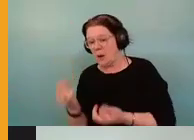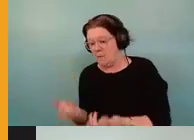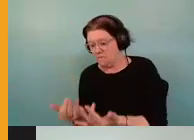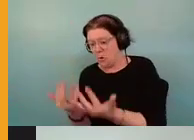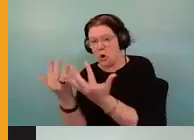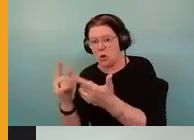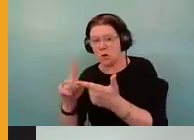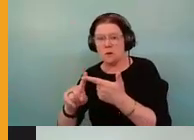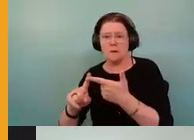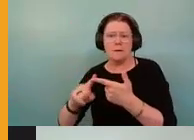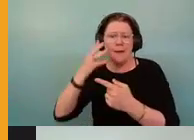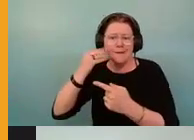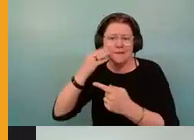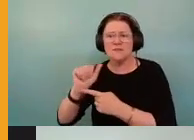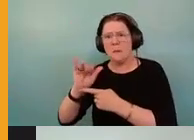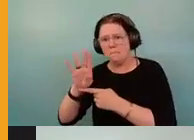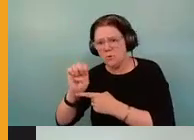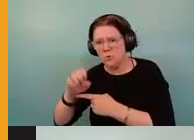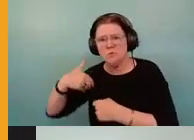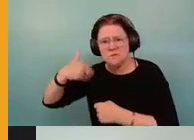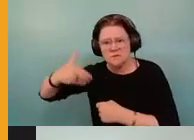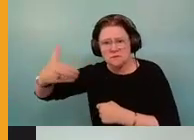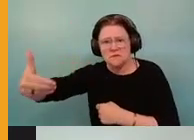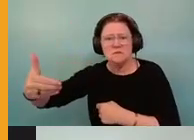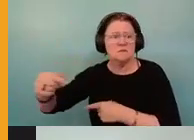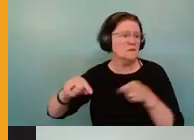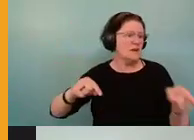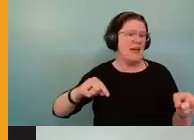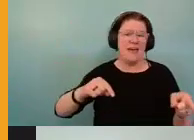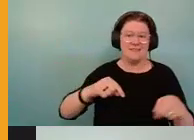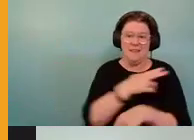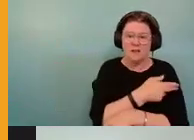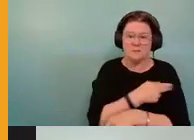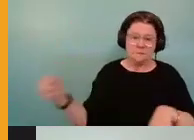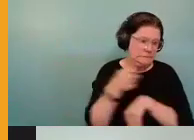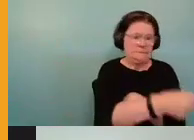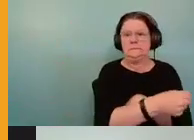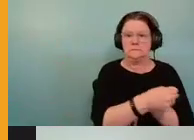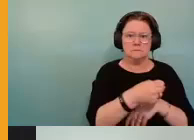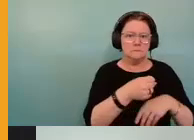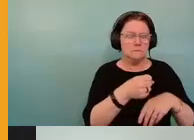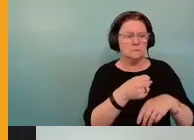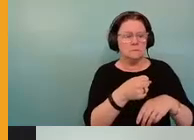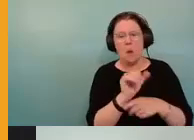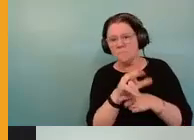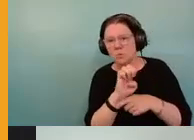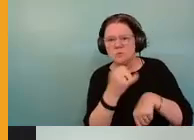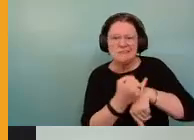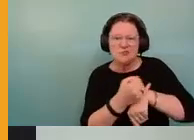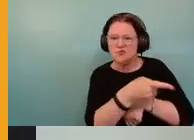abused continually when she got there. She was abused as well. So they were not good places. And